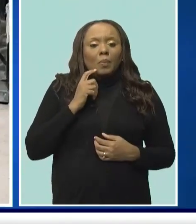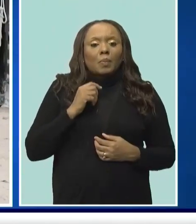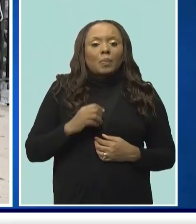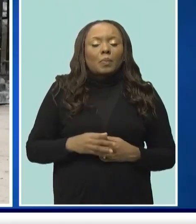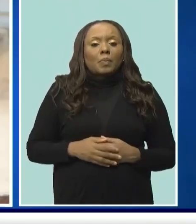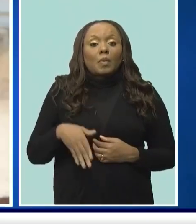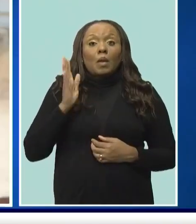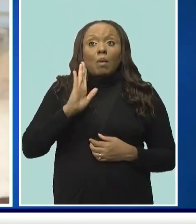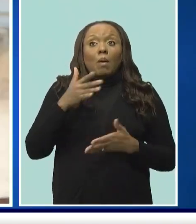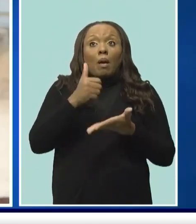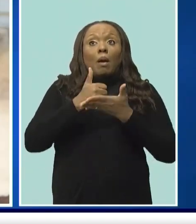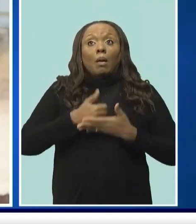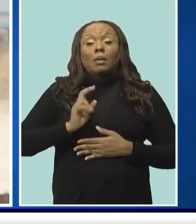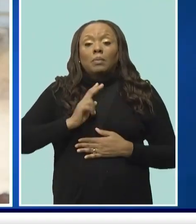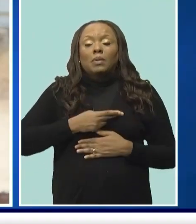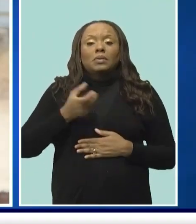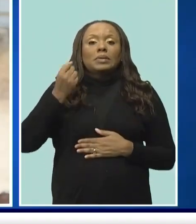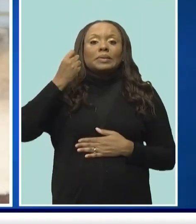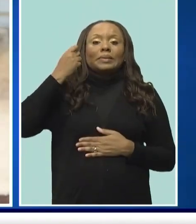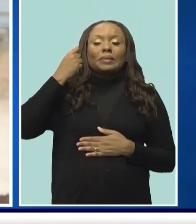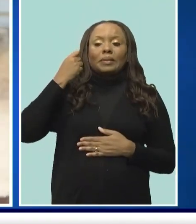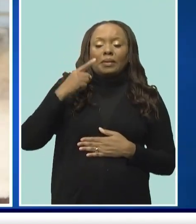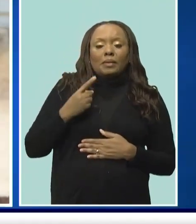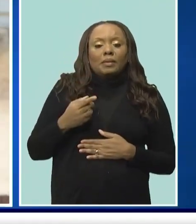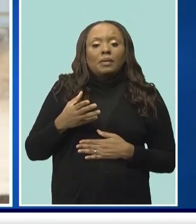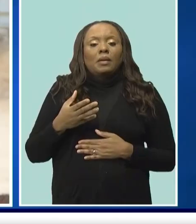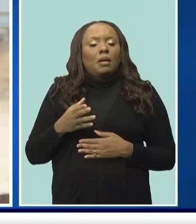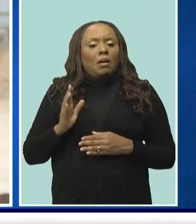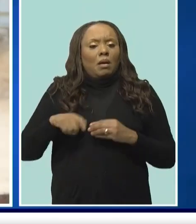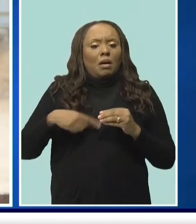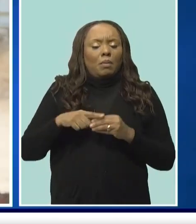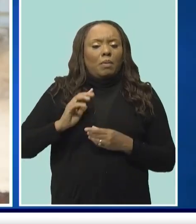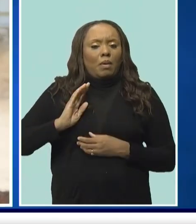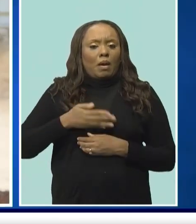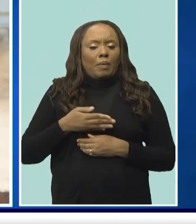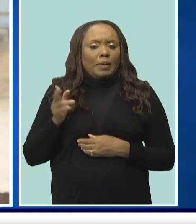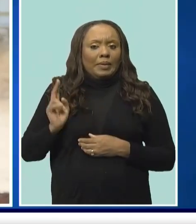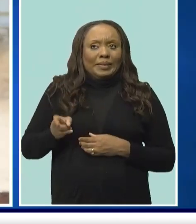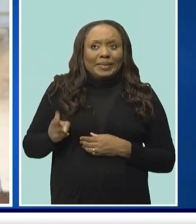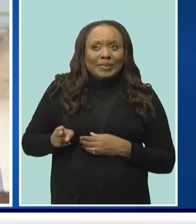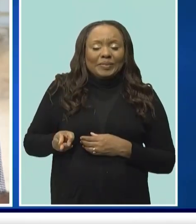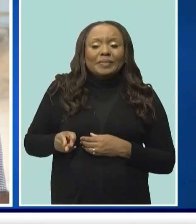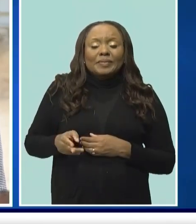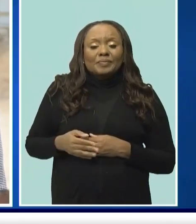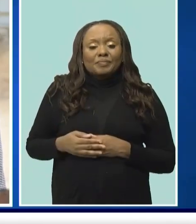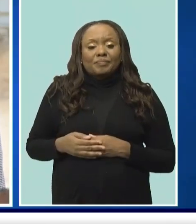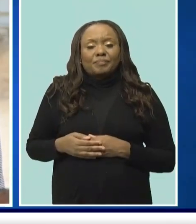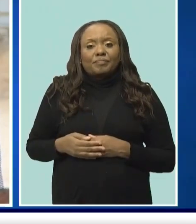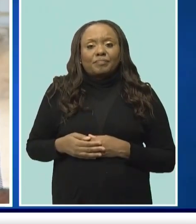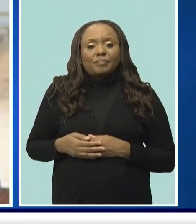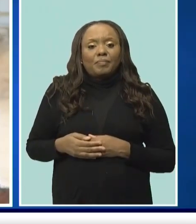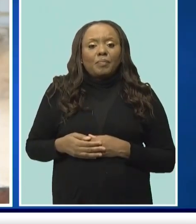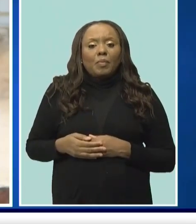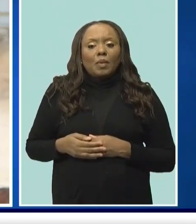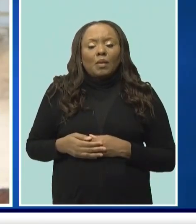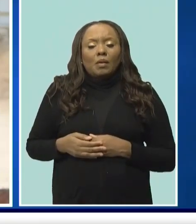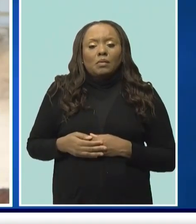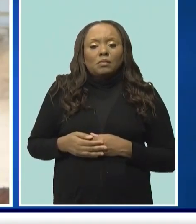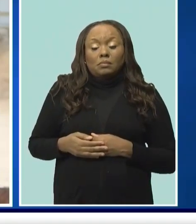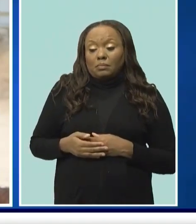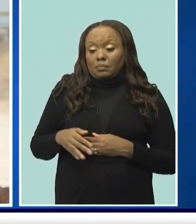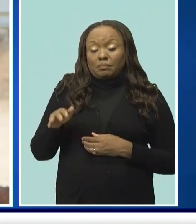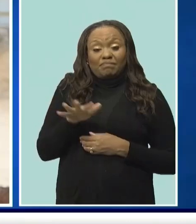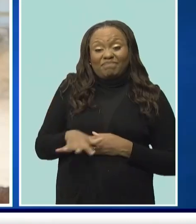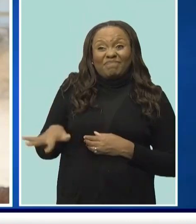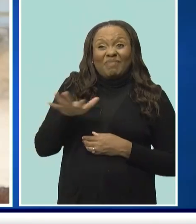us to understand is have a better sense and understanding of our history. The probability for a site like this on the coast is that you're perhaps